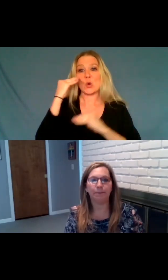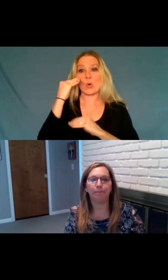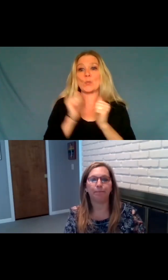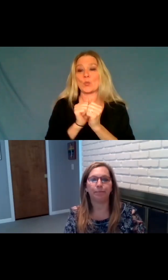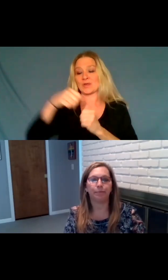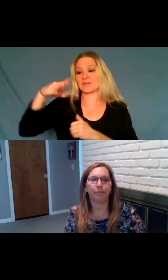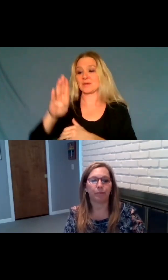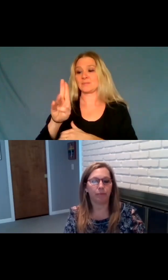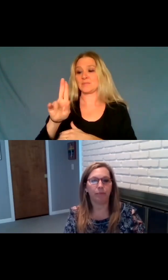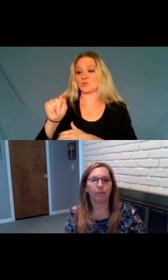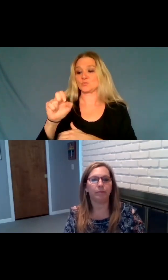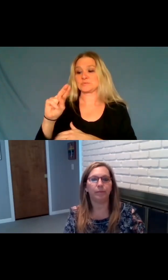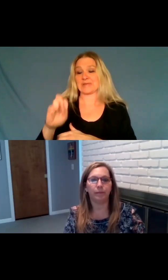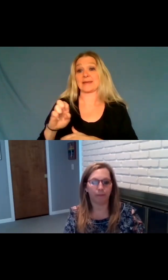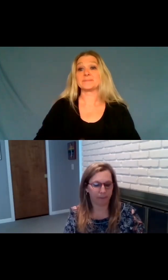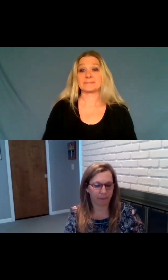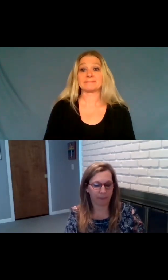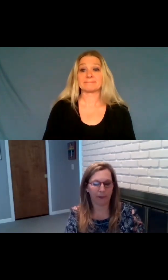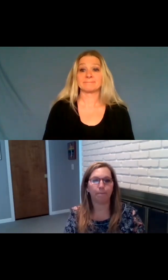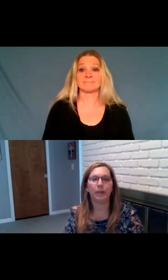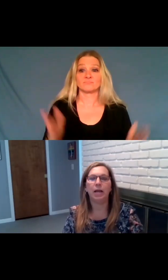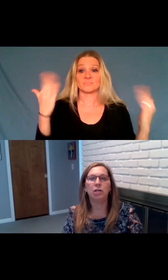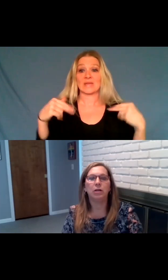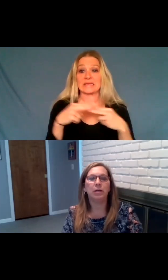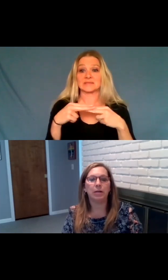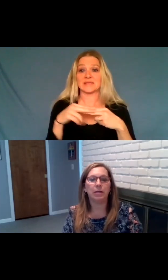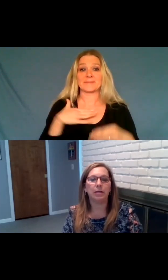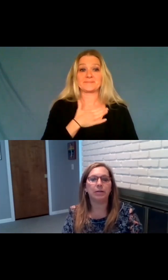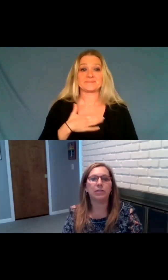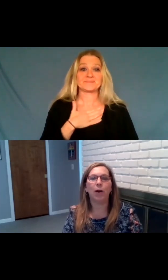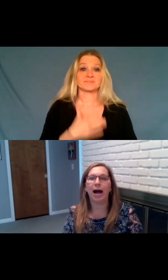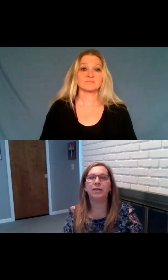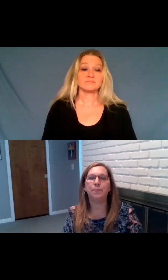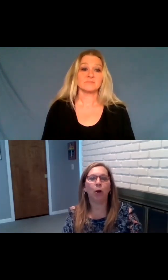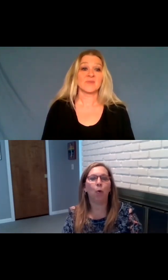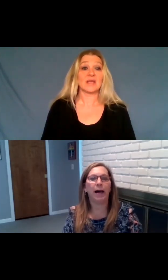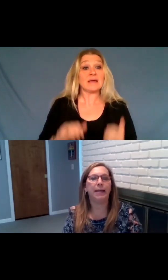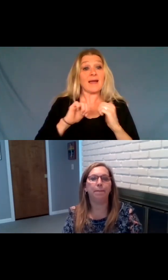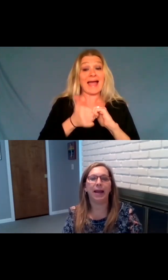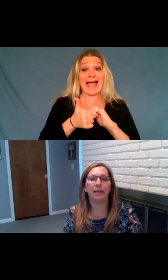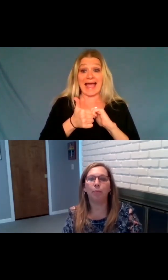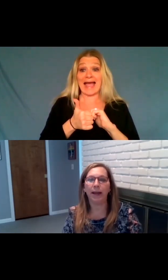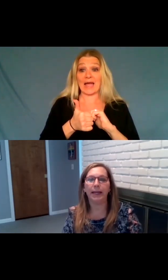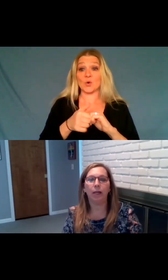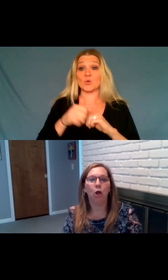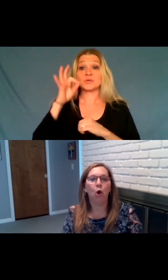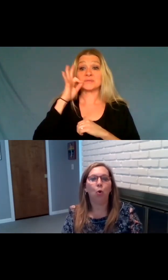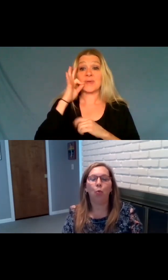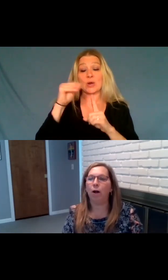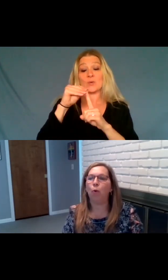please. So how does marijuana impact the